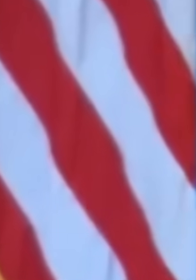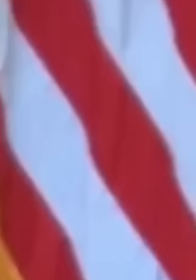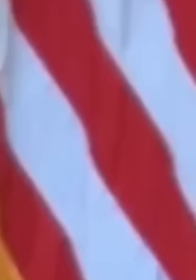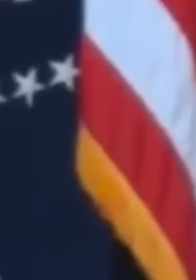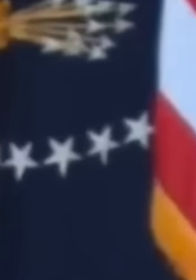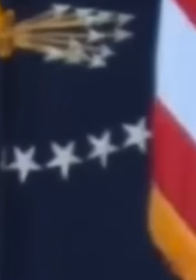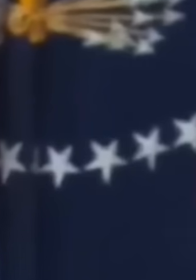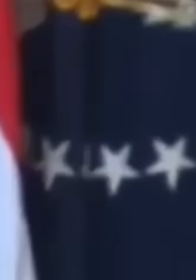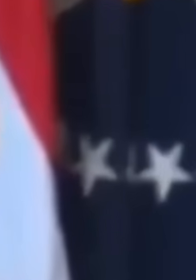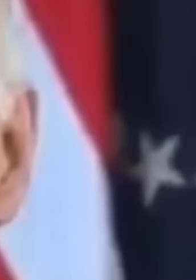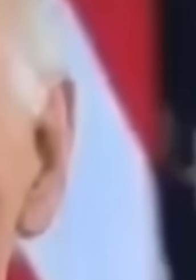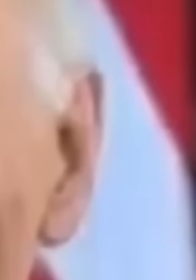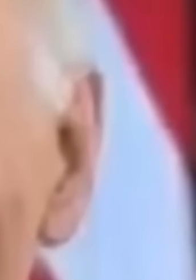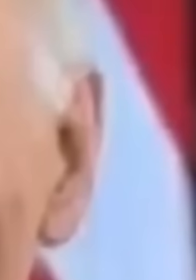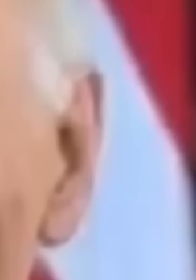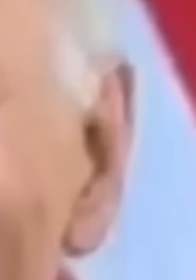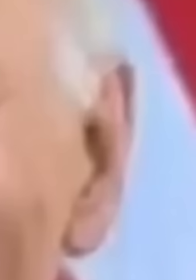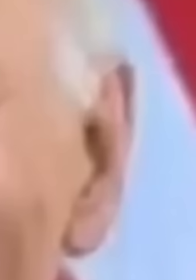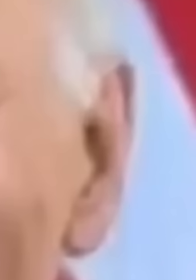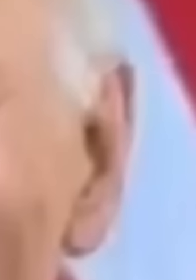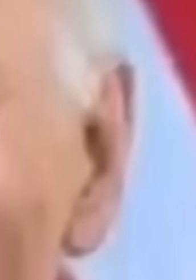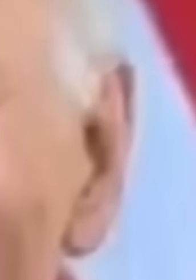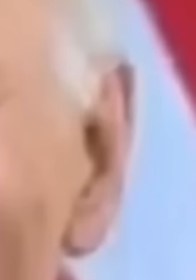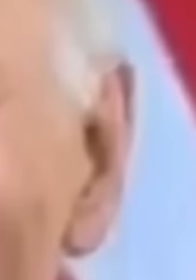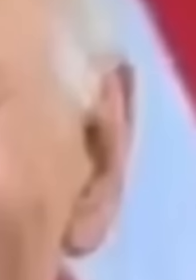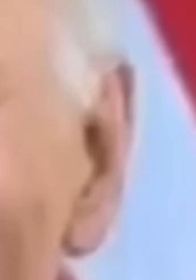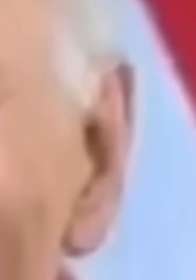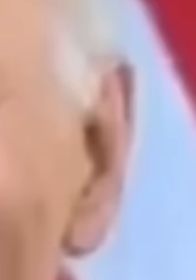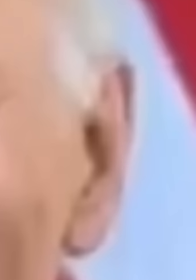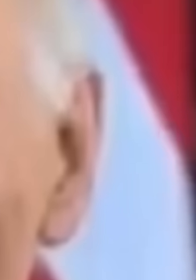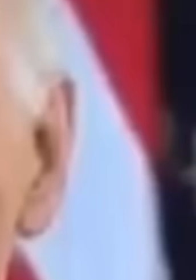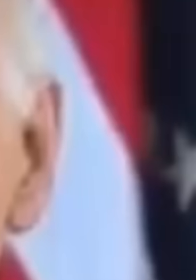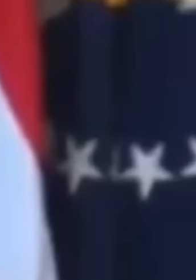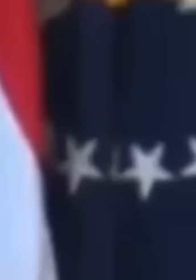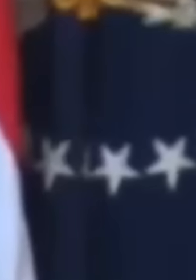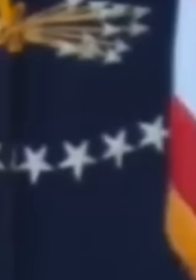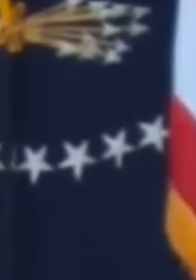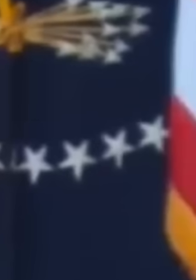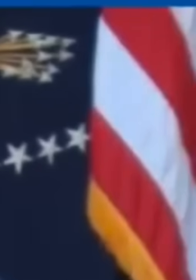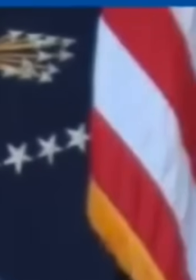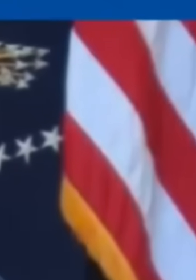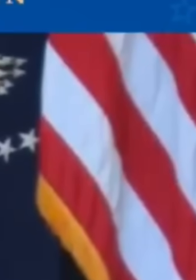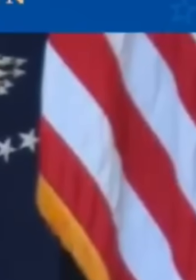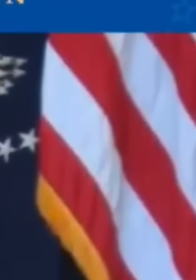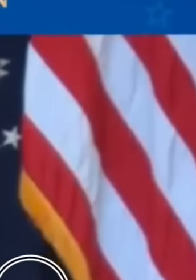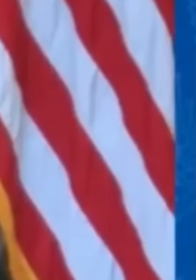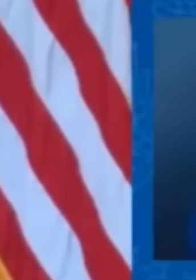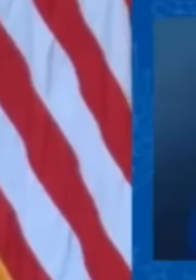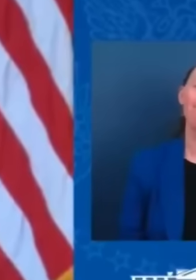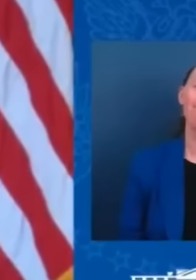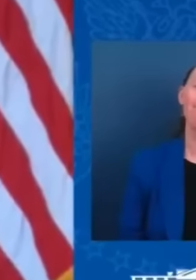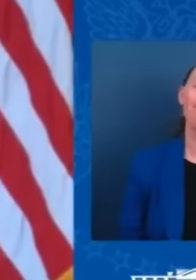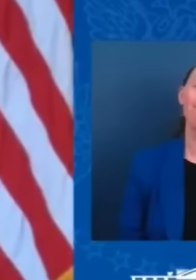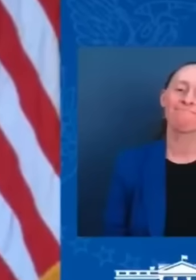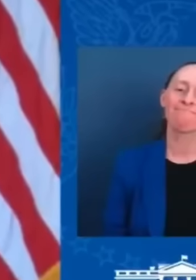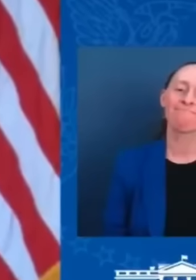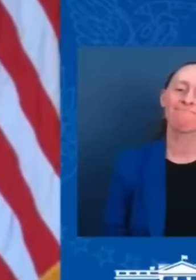Look at that delight. He's delighted. He's delighted of this. He's happy. He's